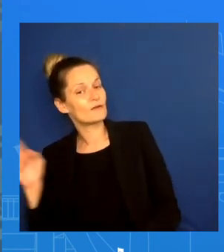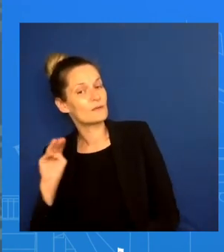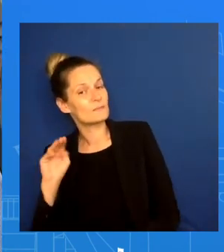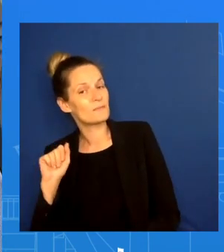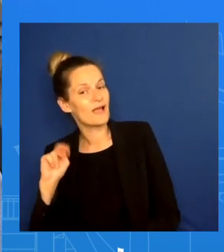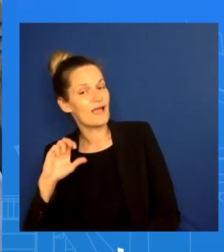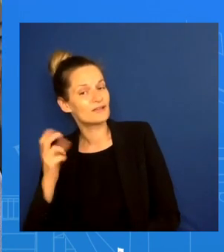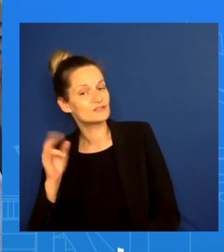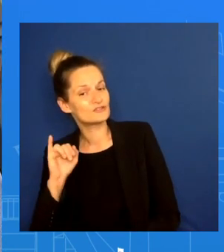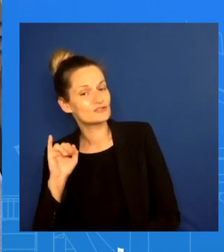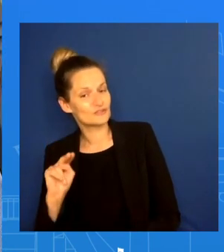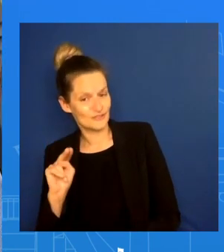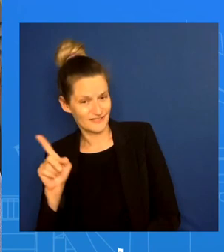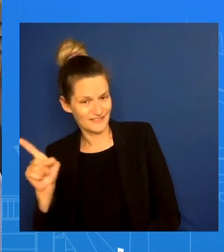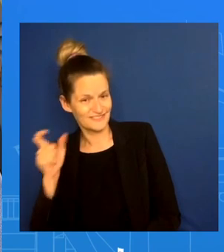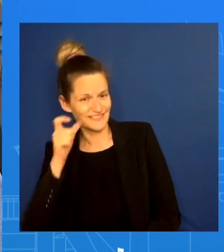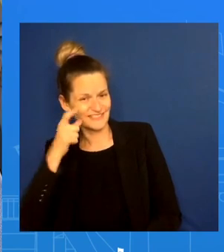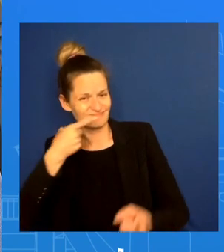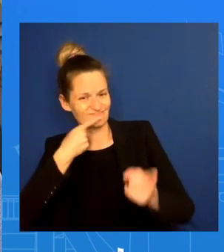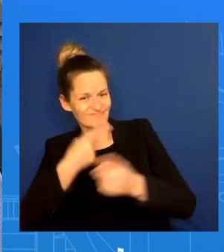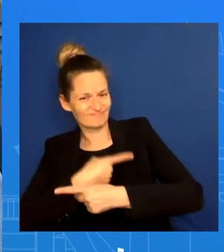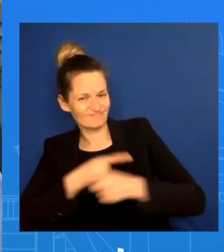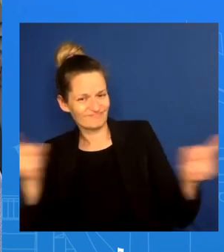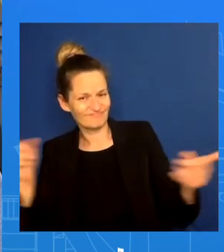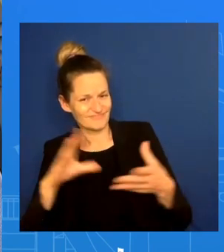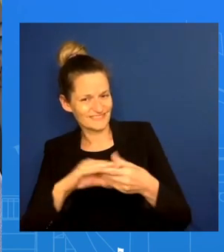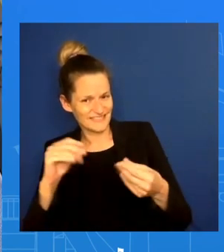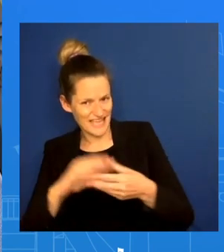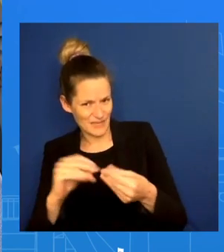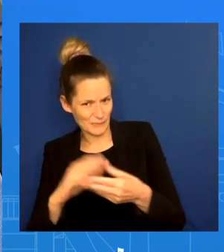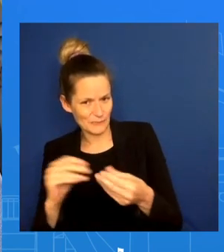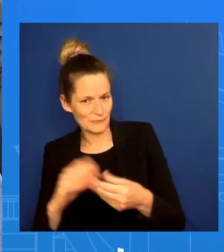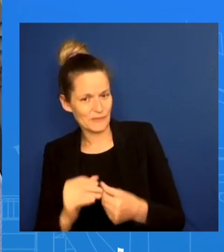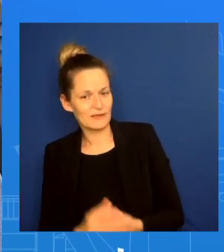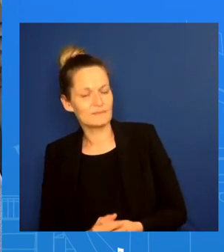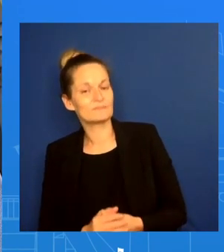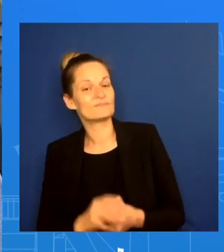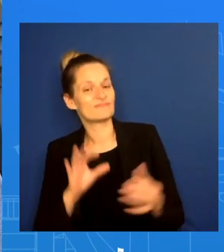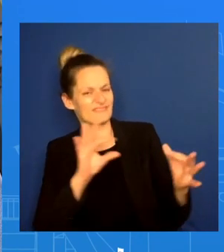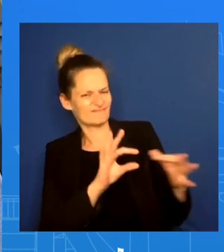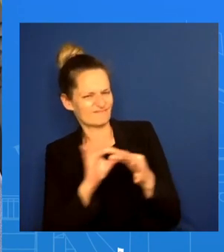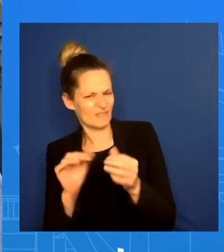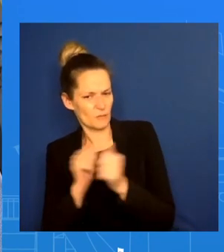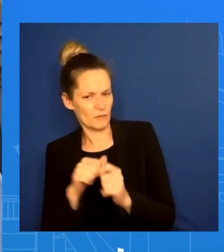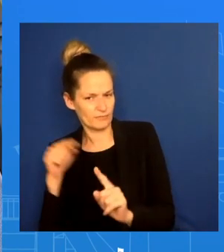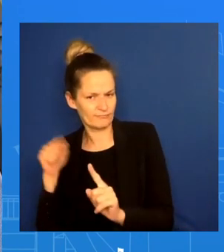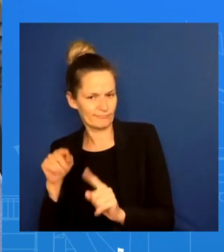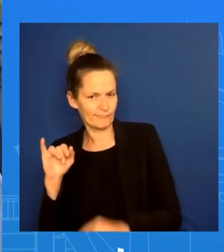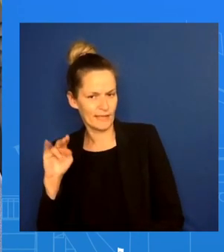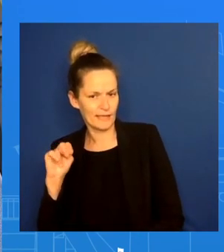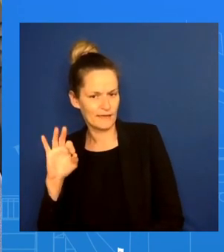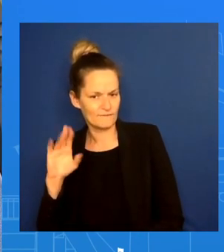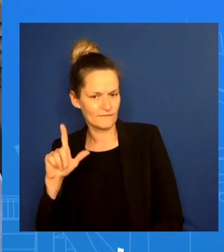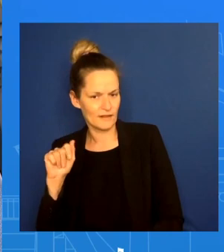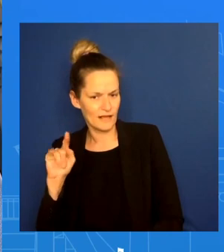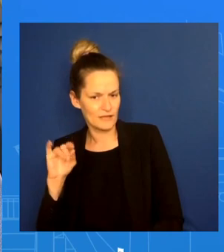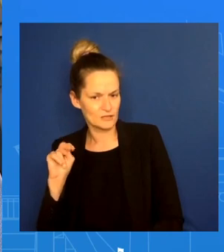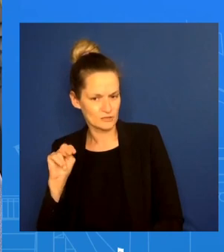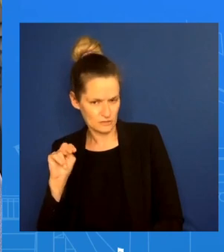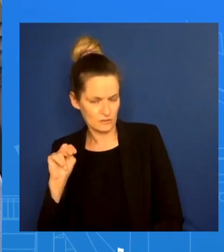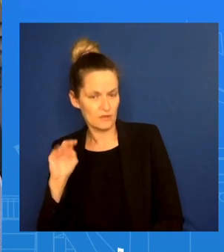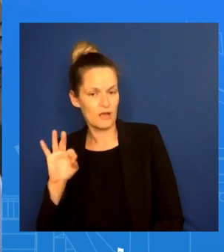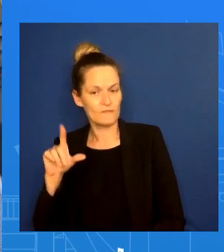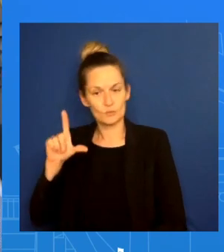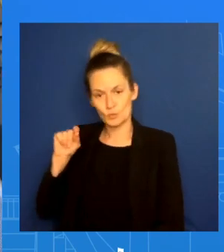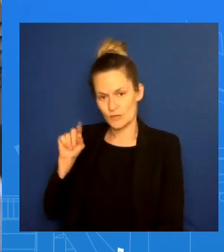an Inflation Reduction Act of 2022 that, at first blush, forgive me, I haven't read the